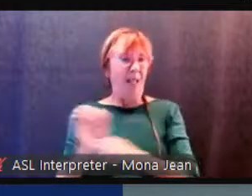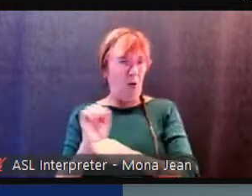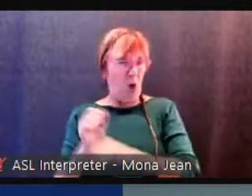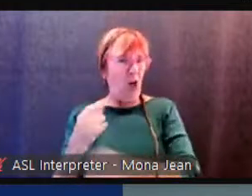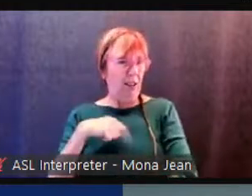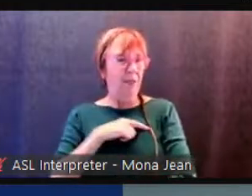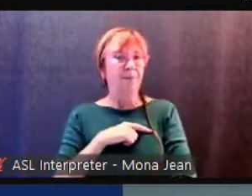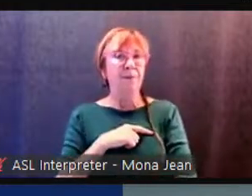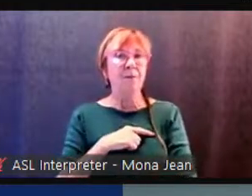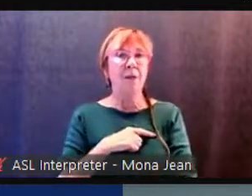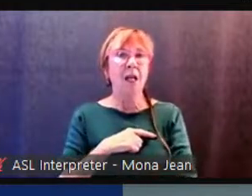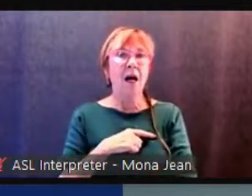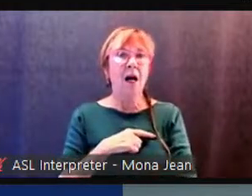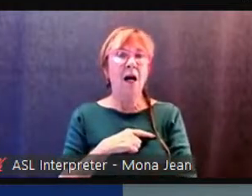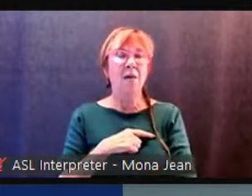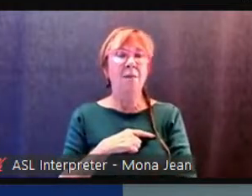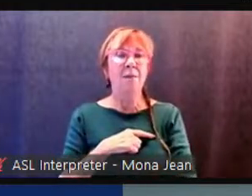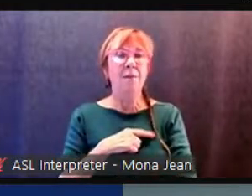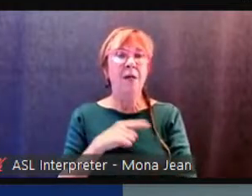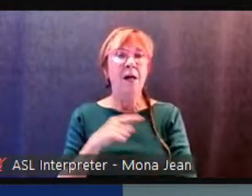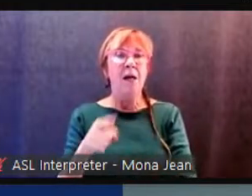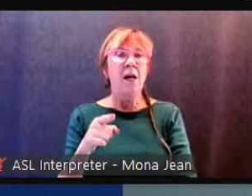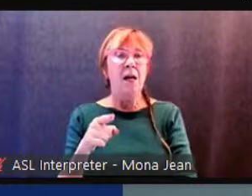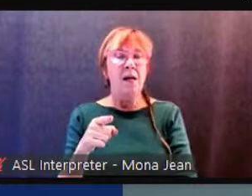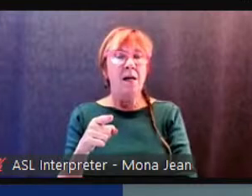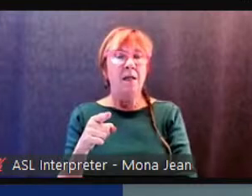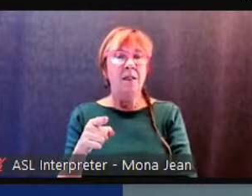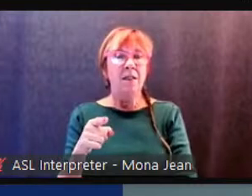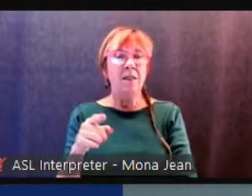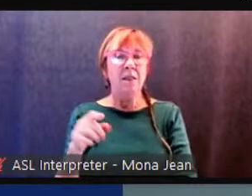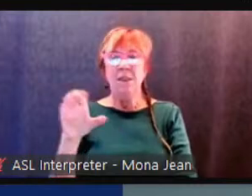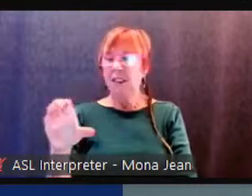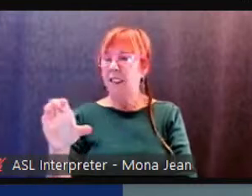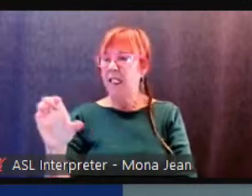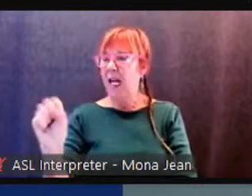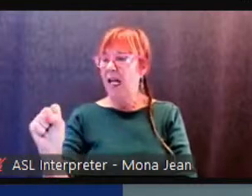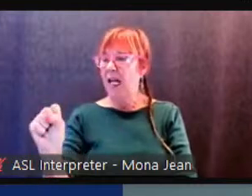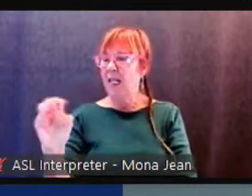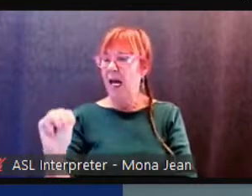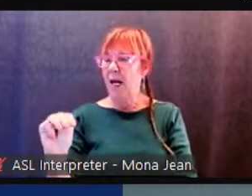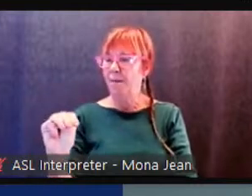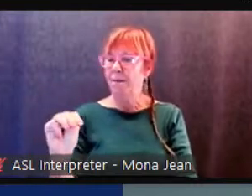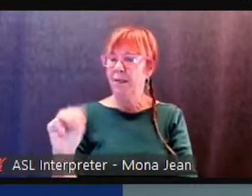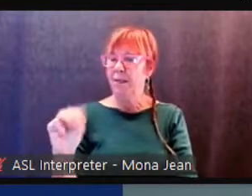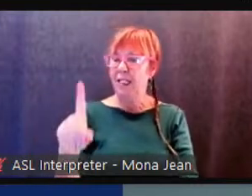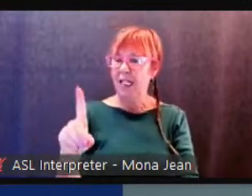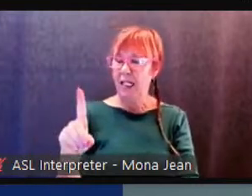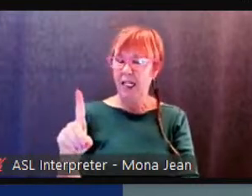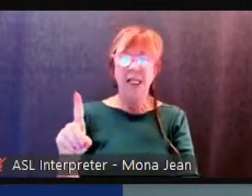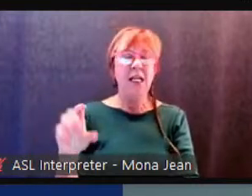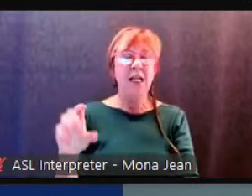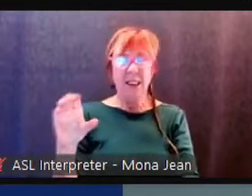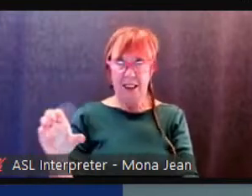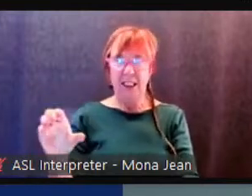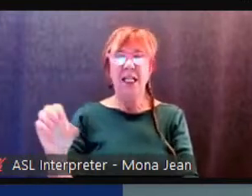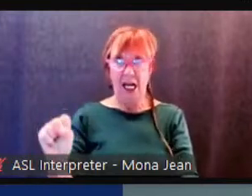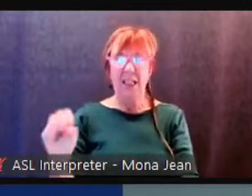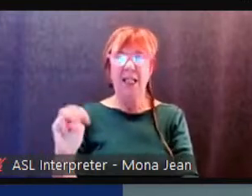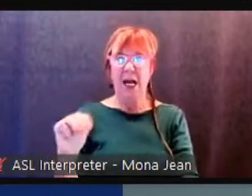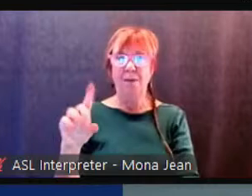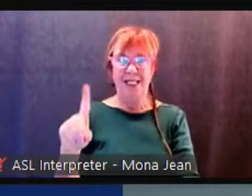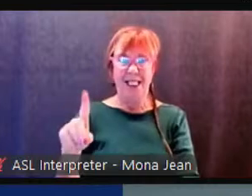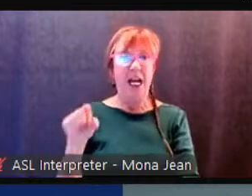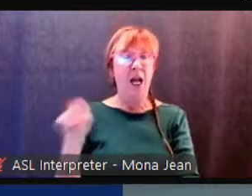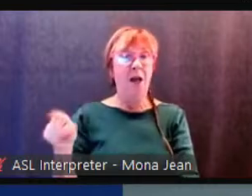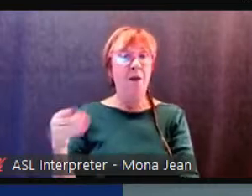Altadena is the Consolidated Sewer Maintenance District, or it's called CSMD. And CSMD's revenue